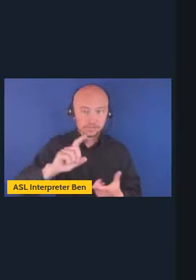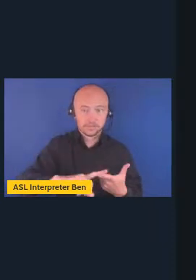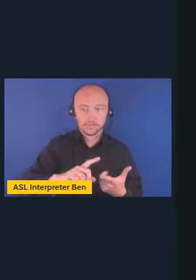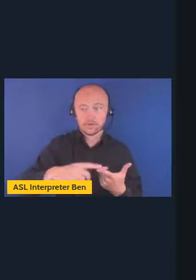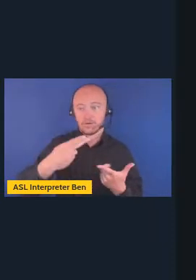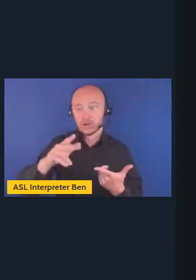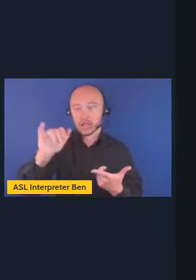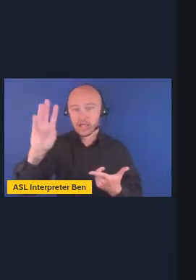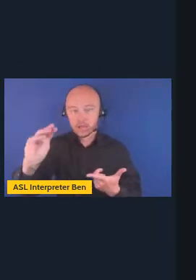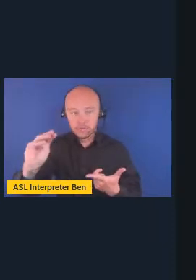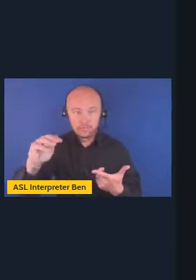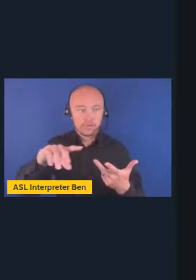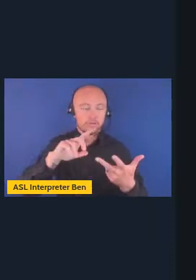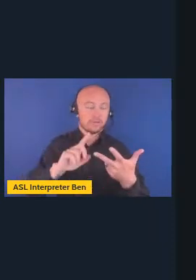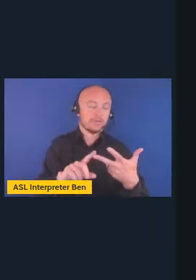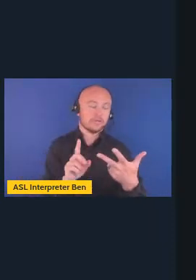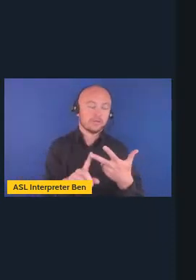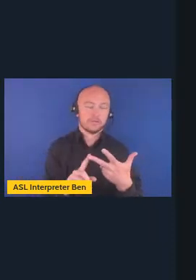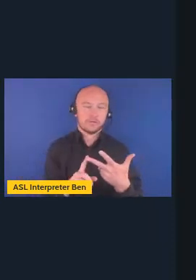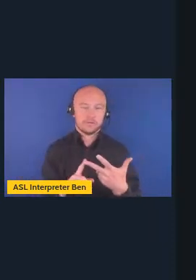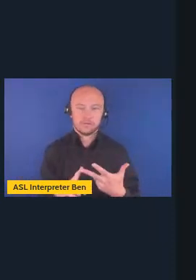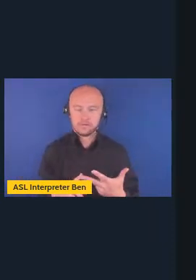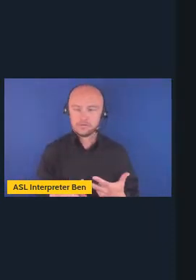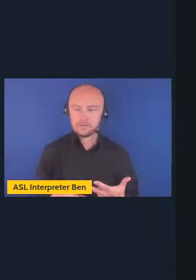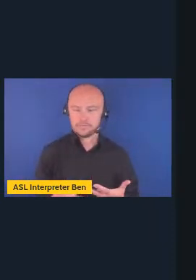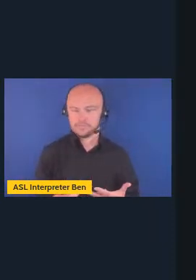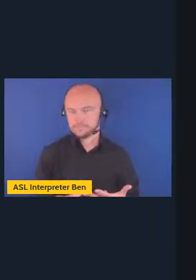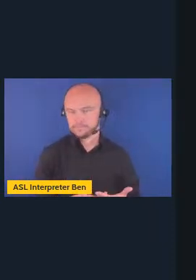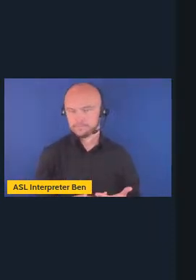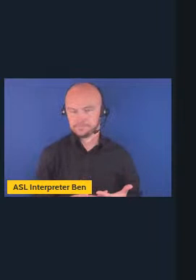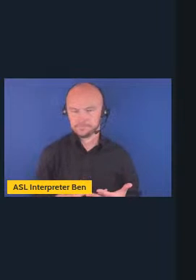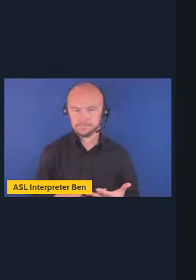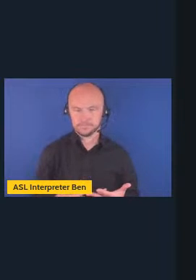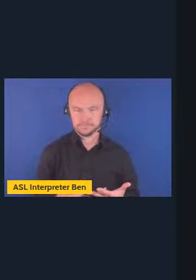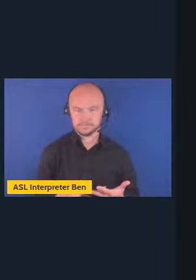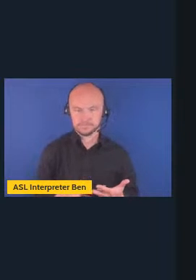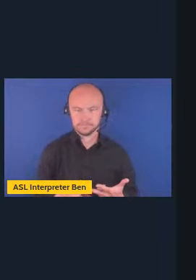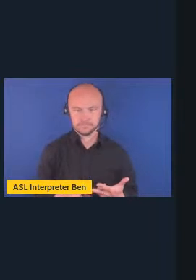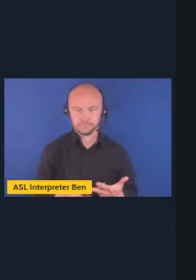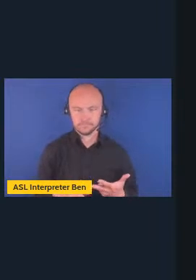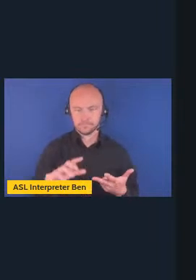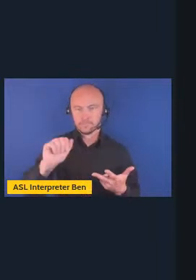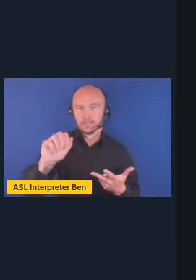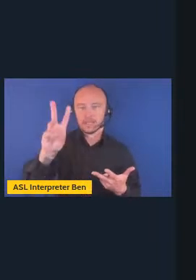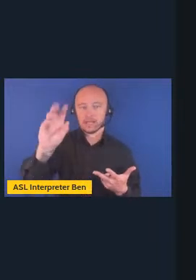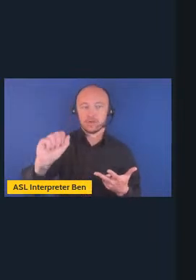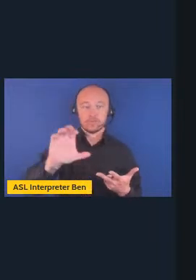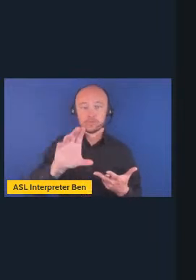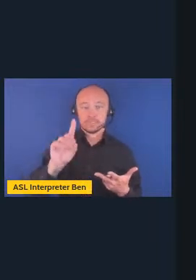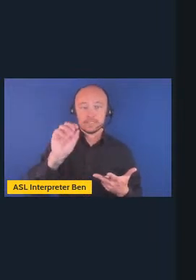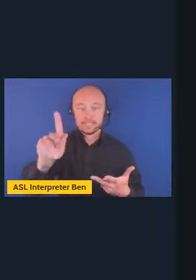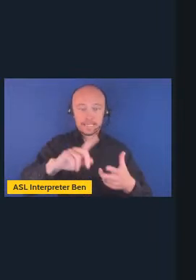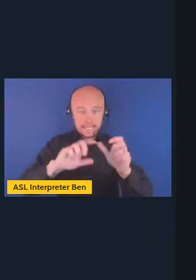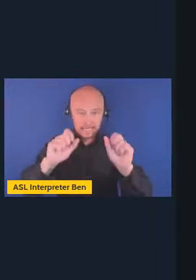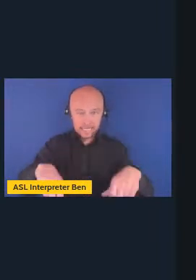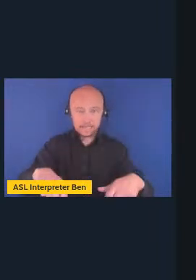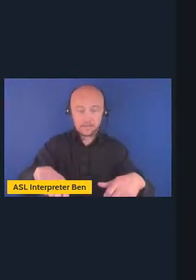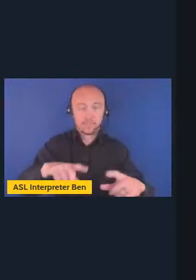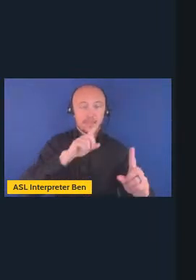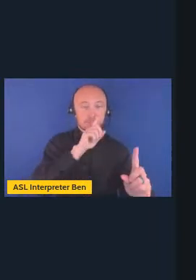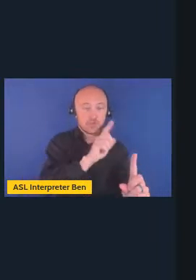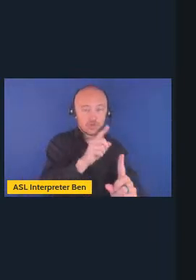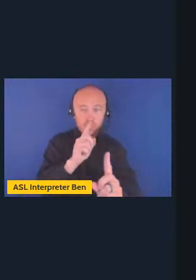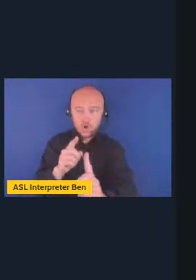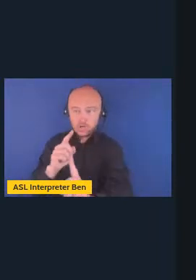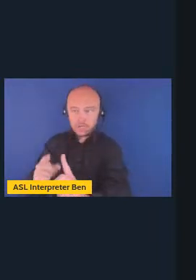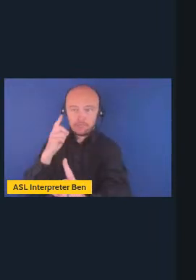on Kubernetes, and I can compile this to AWS CDK. This is the target of the